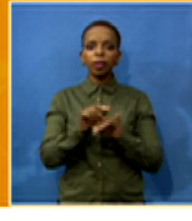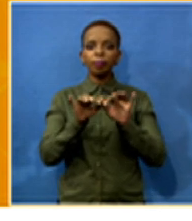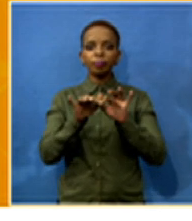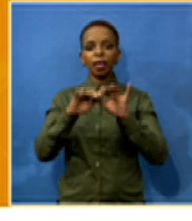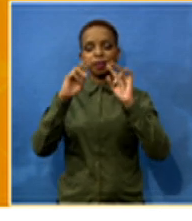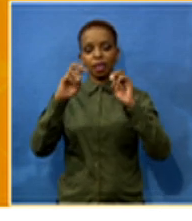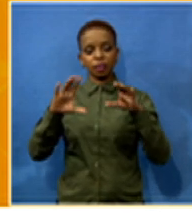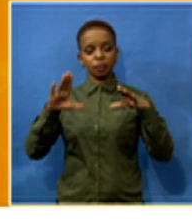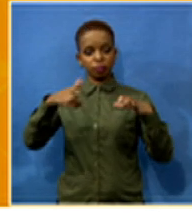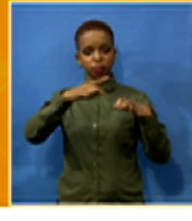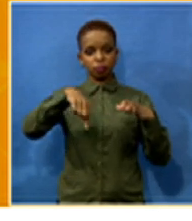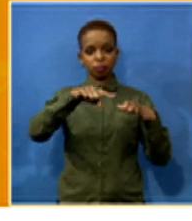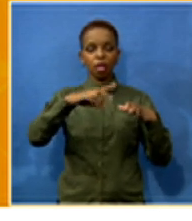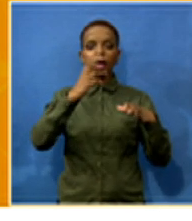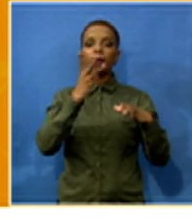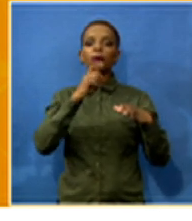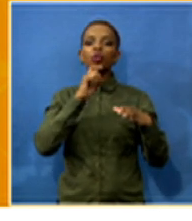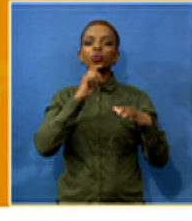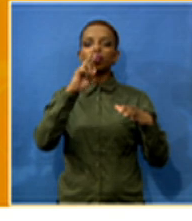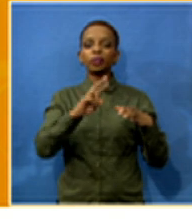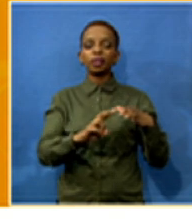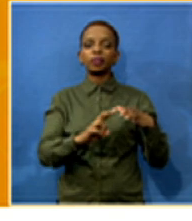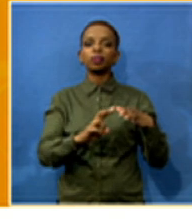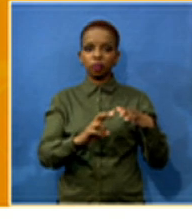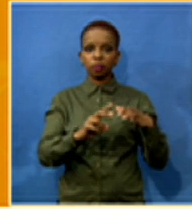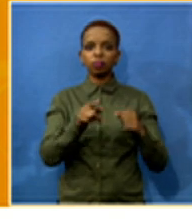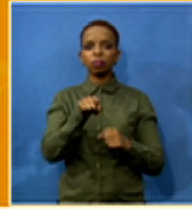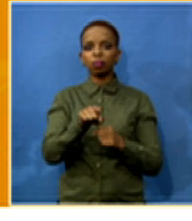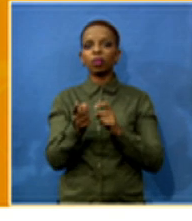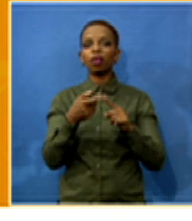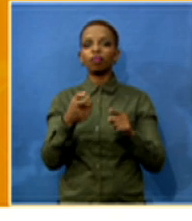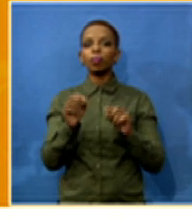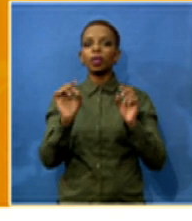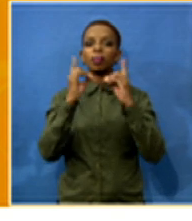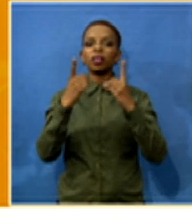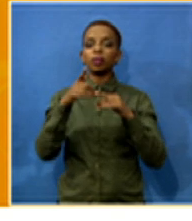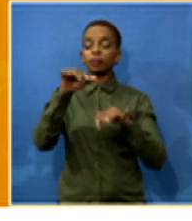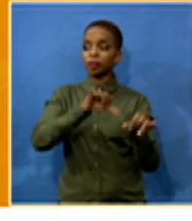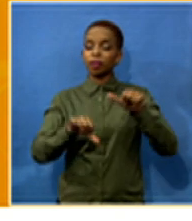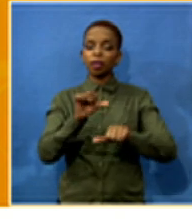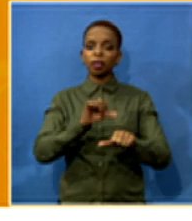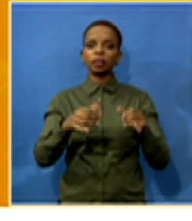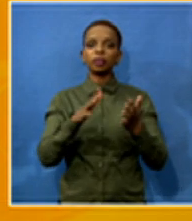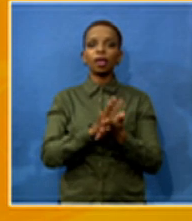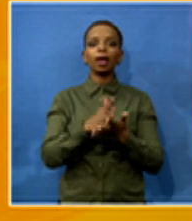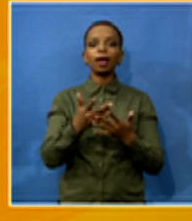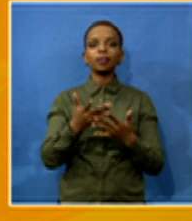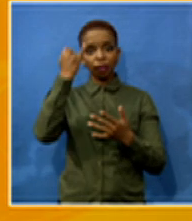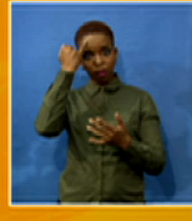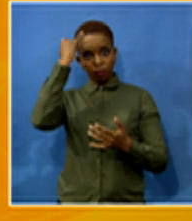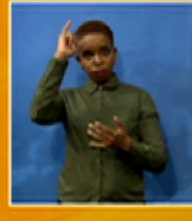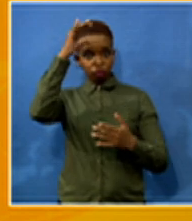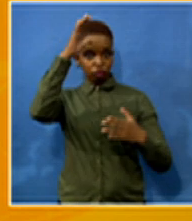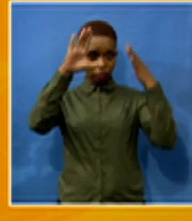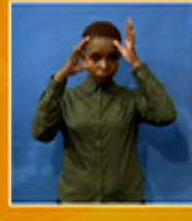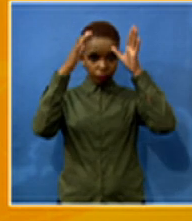Now, SAPRIN is a national research platform funded by the Department of Science and Innovation and is hosted by the South African